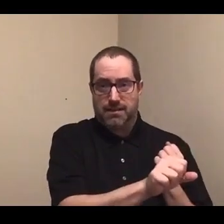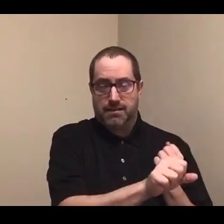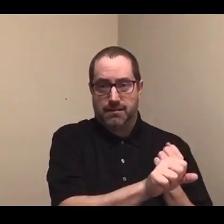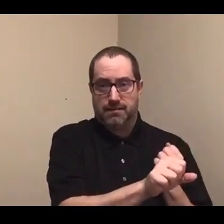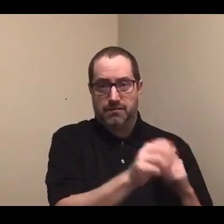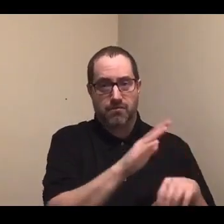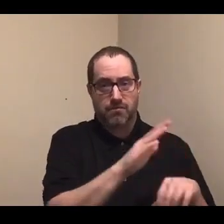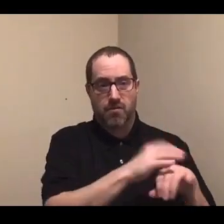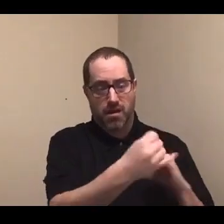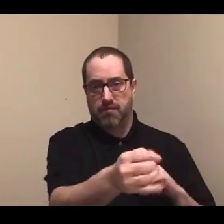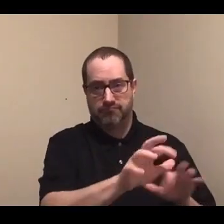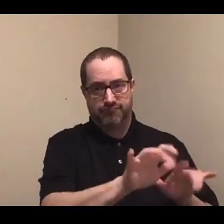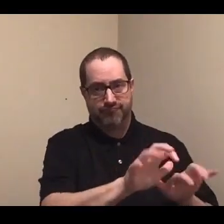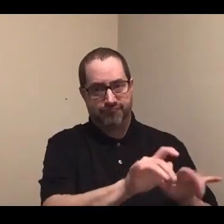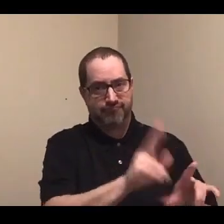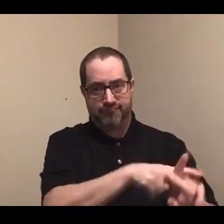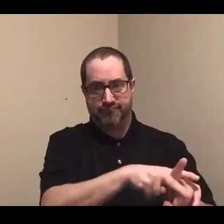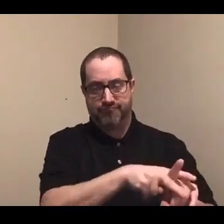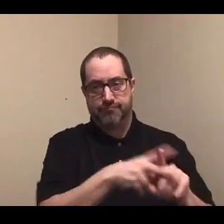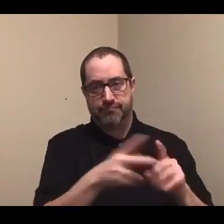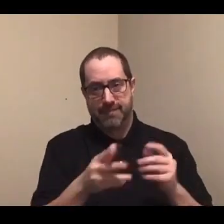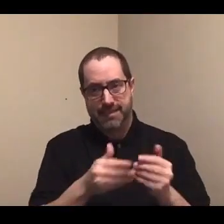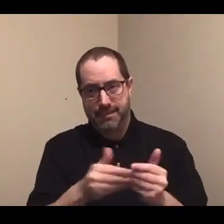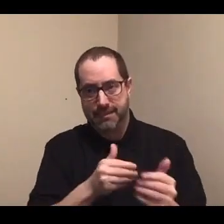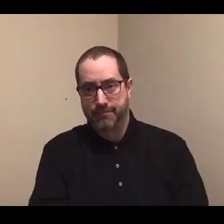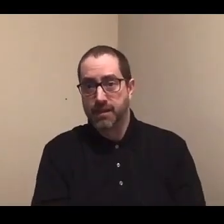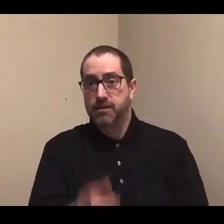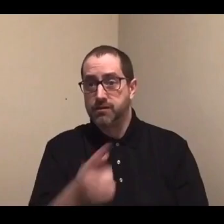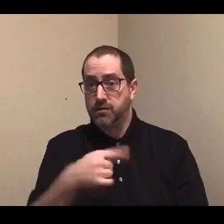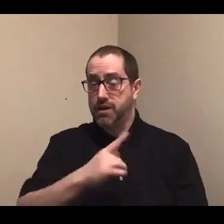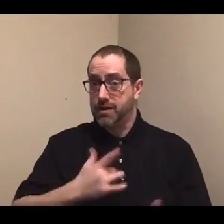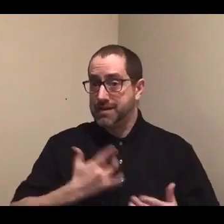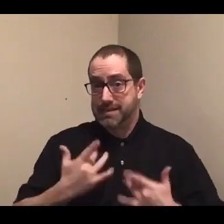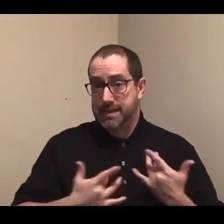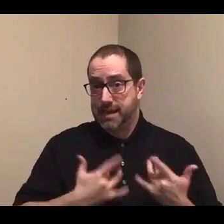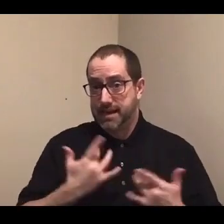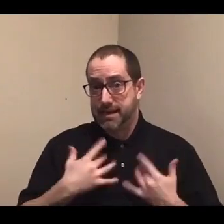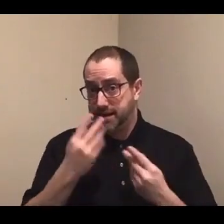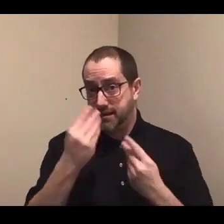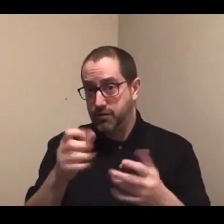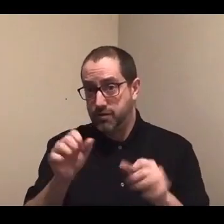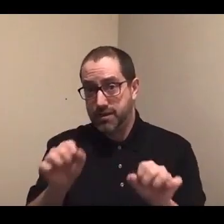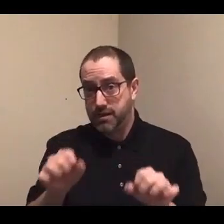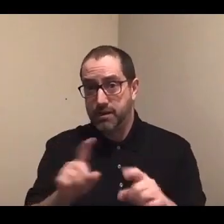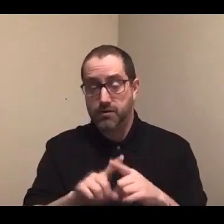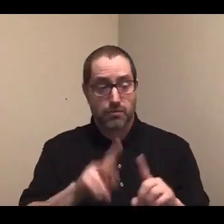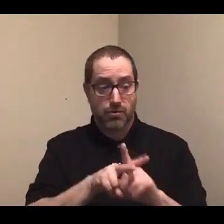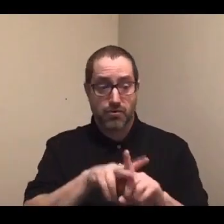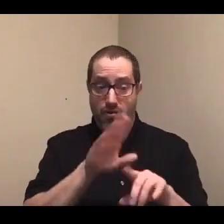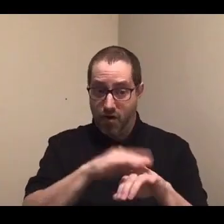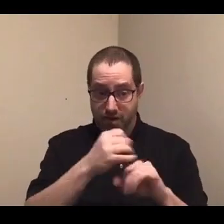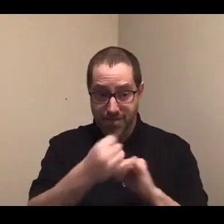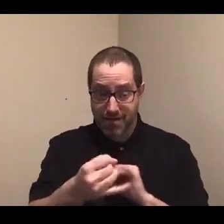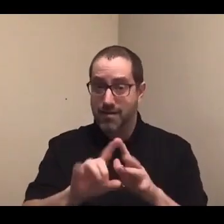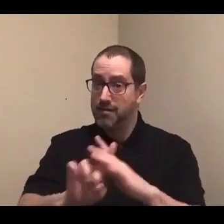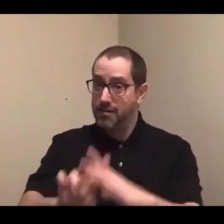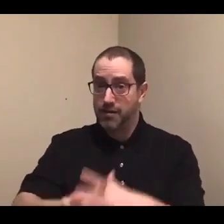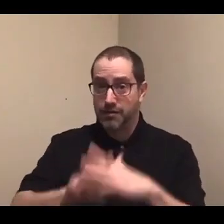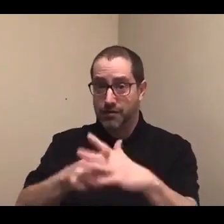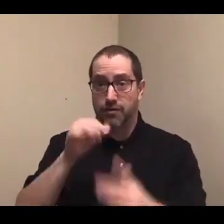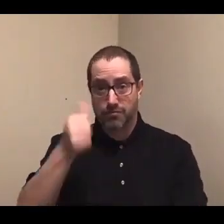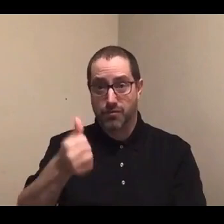online. We are looking forward to giving you the ability to book your appointments online starting tomorrow. I'll now hand